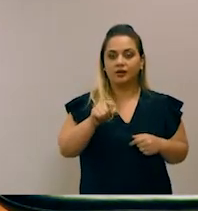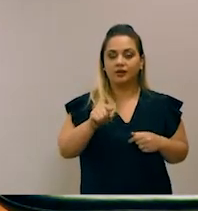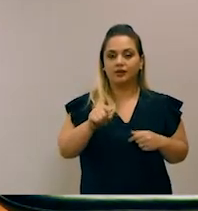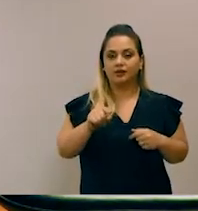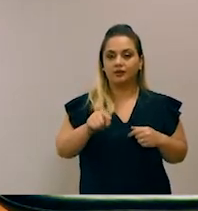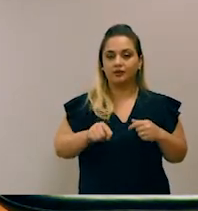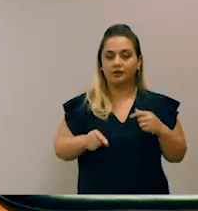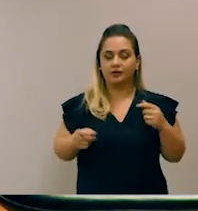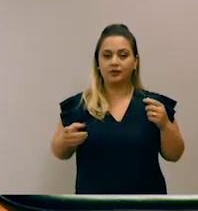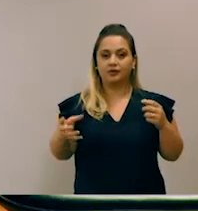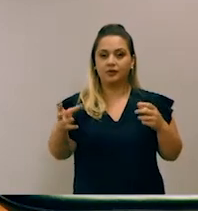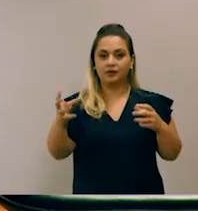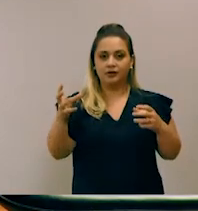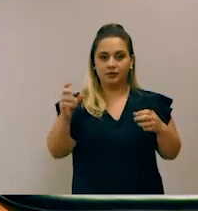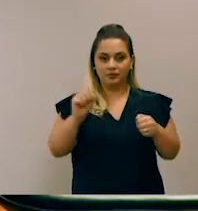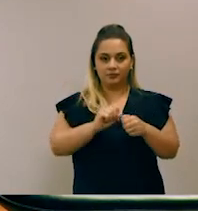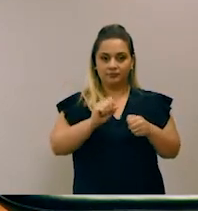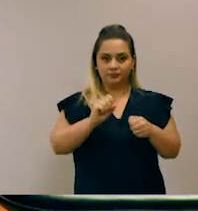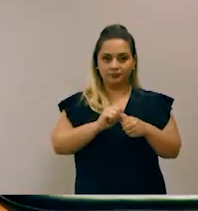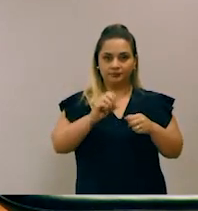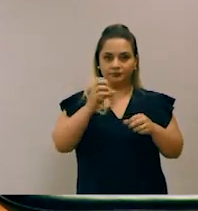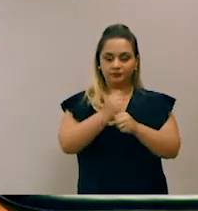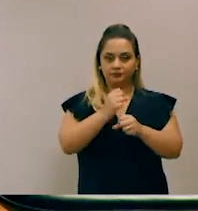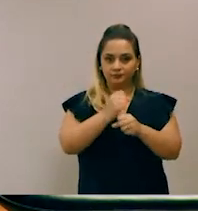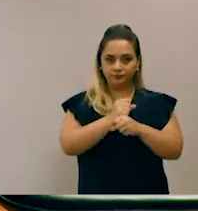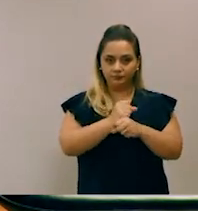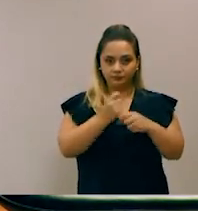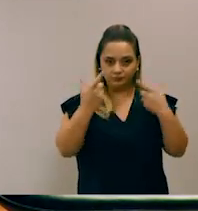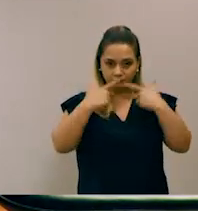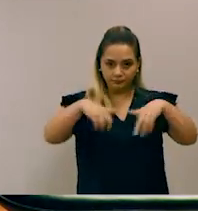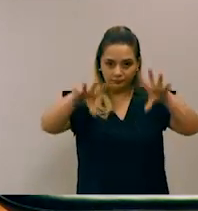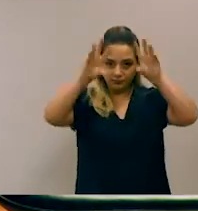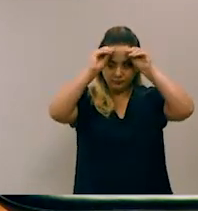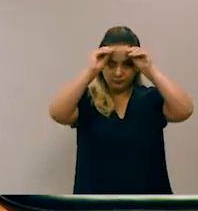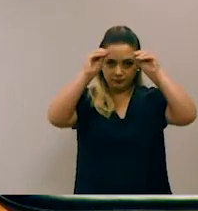code does is the processing of natural language,